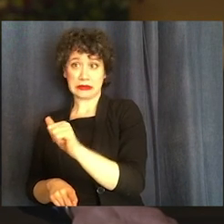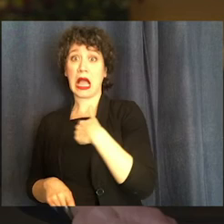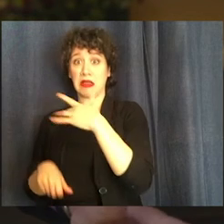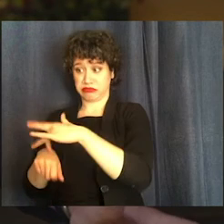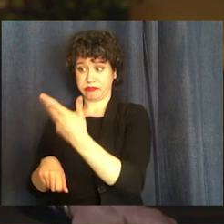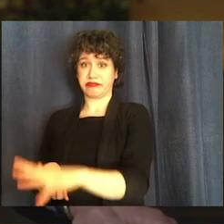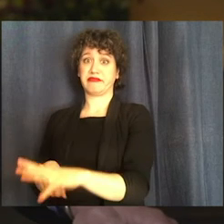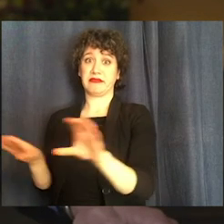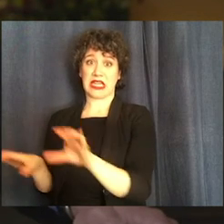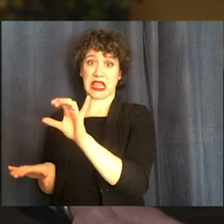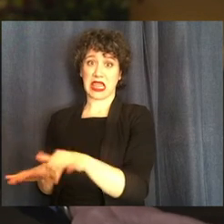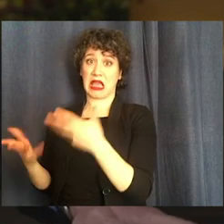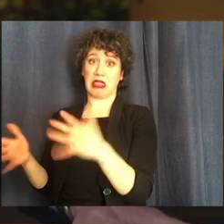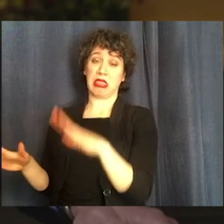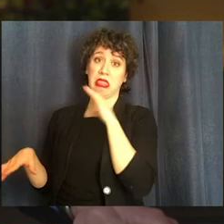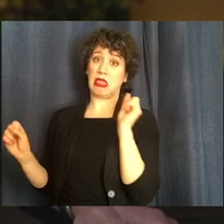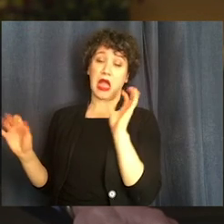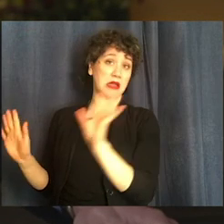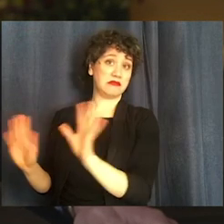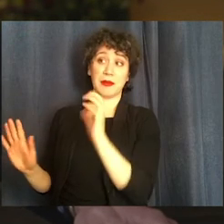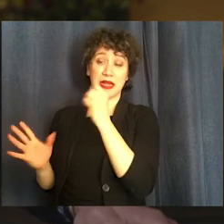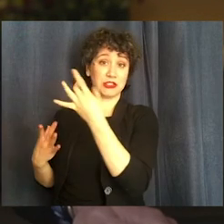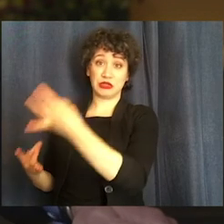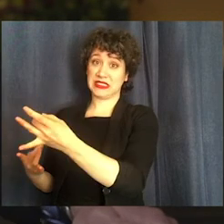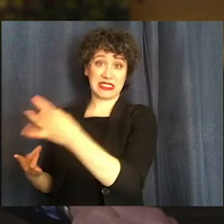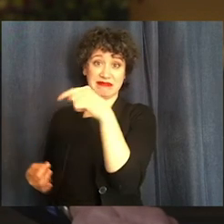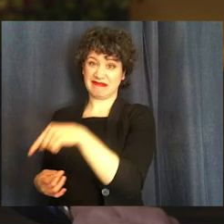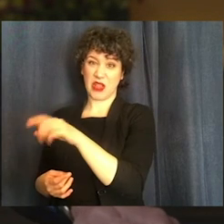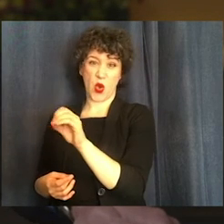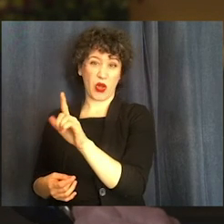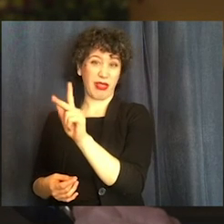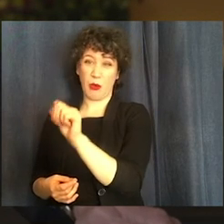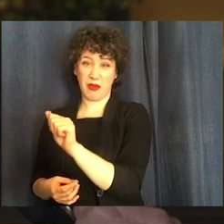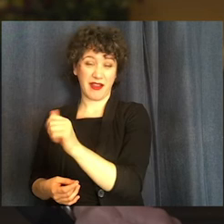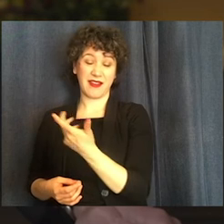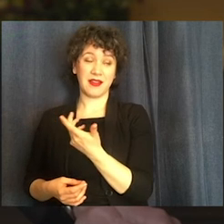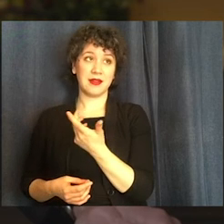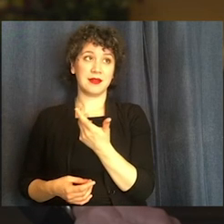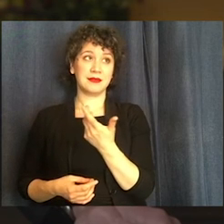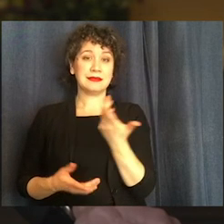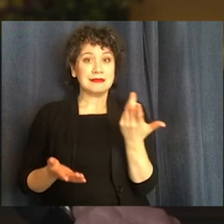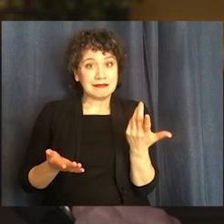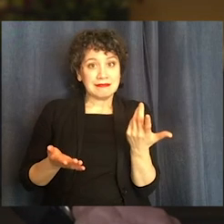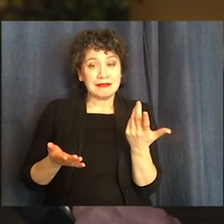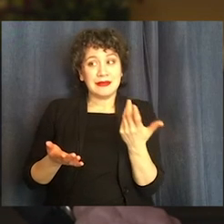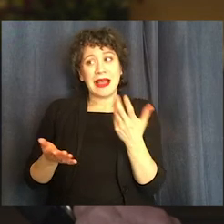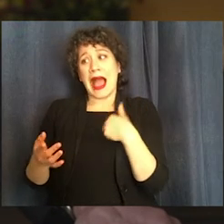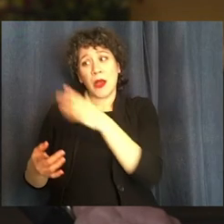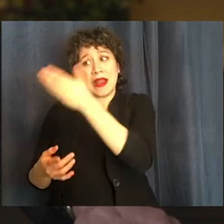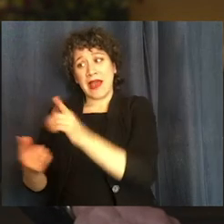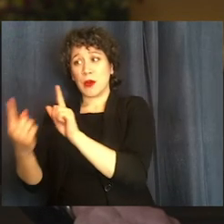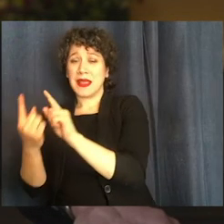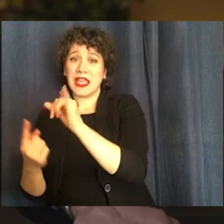meet Joe Exotic. Shortly after moving to Alaska, it was time for my unit to deploy to Iraq. During those 15